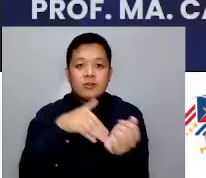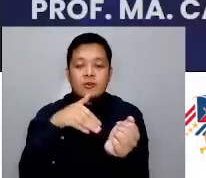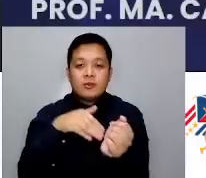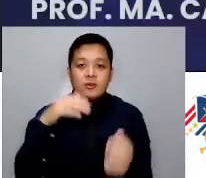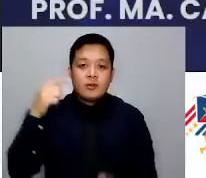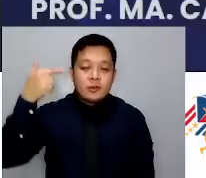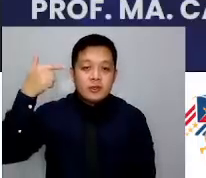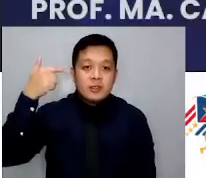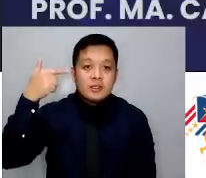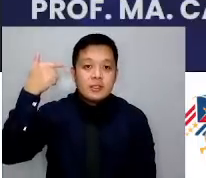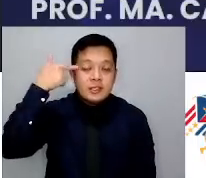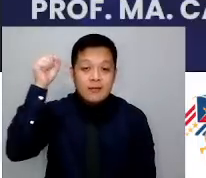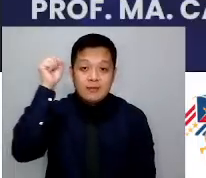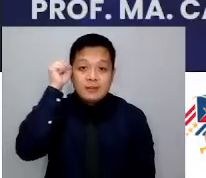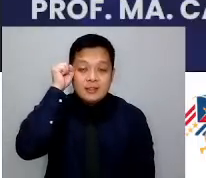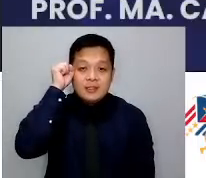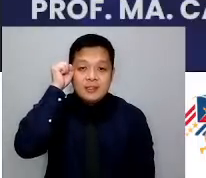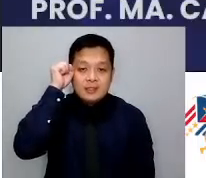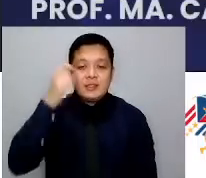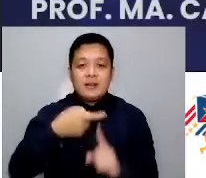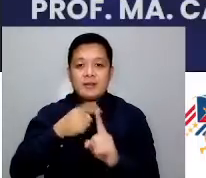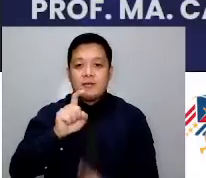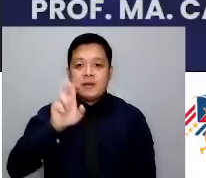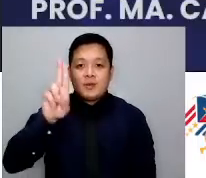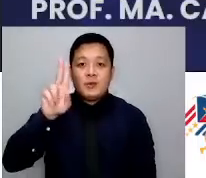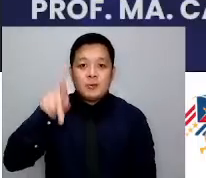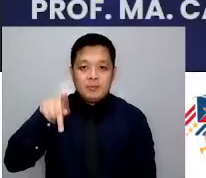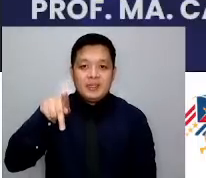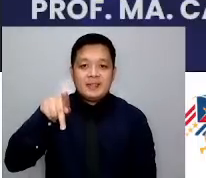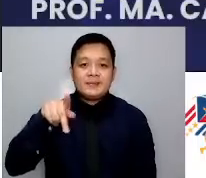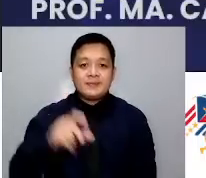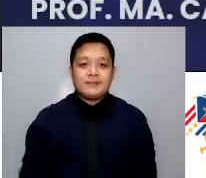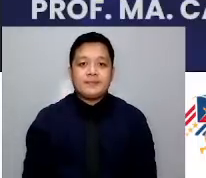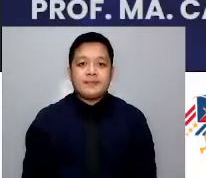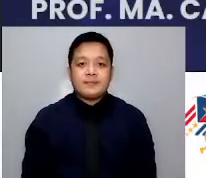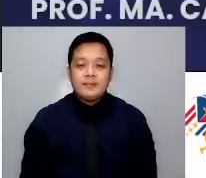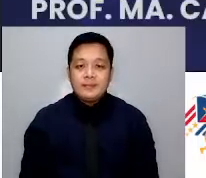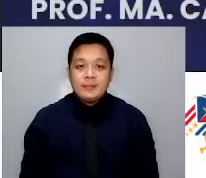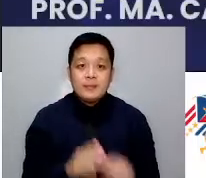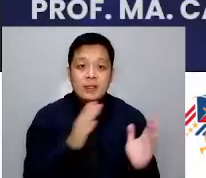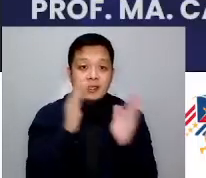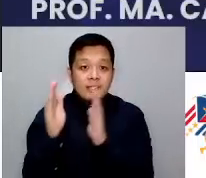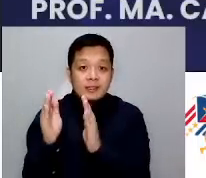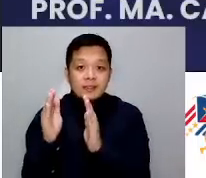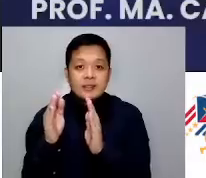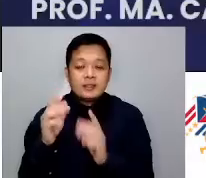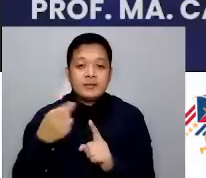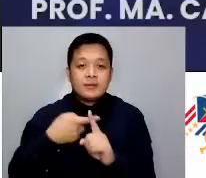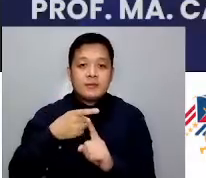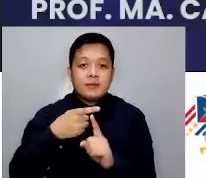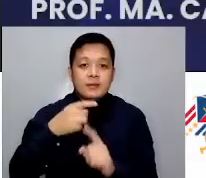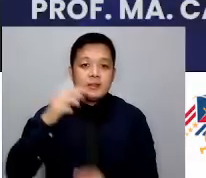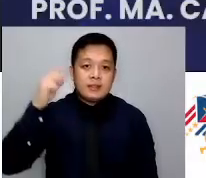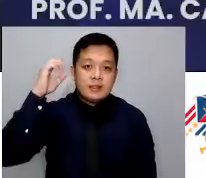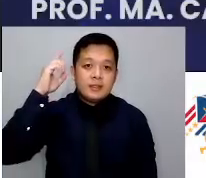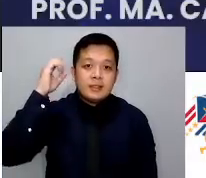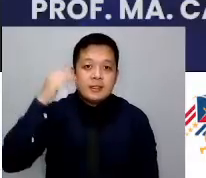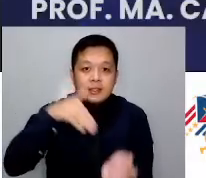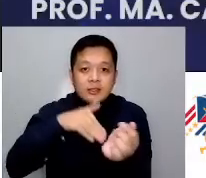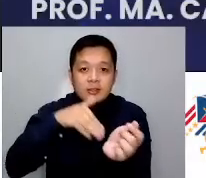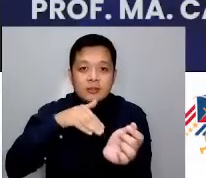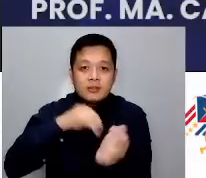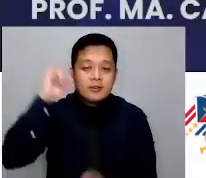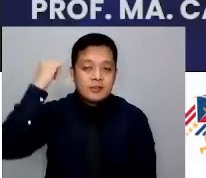Professor from the University of the Philippines, Manila. And we also have Dr. Jericho Bacani, Associate Professor, the Department of